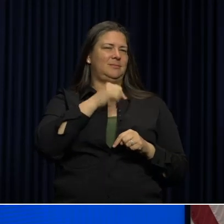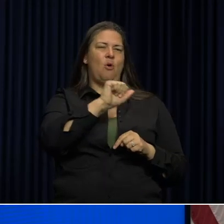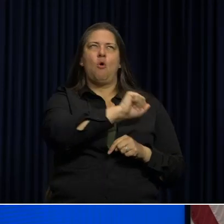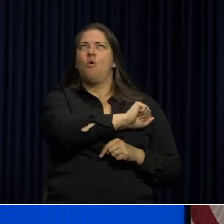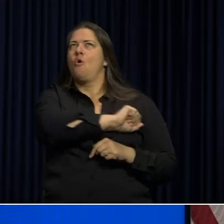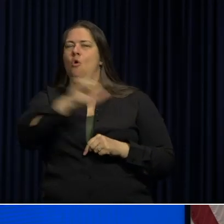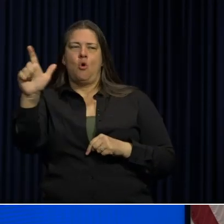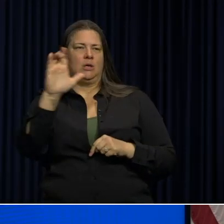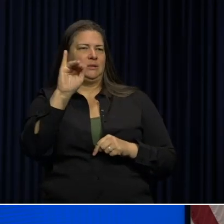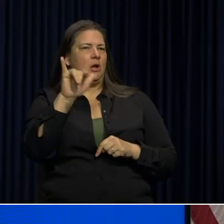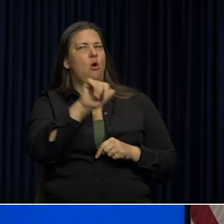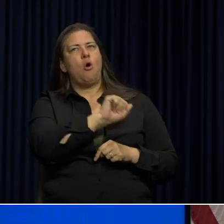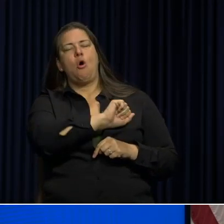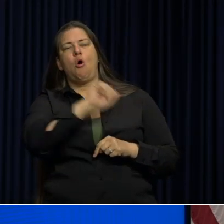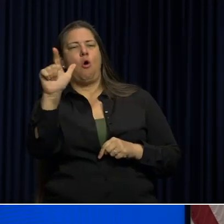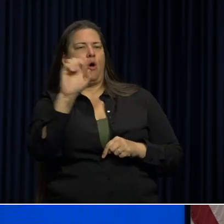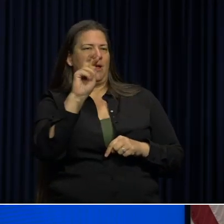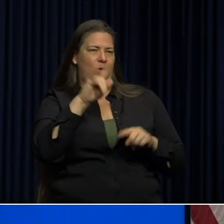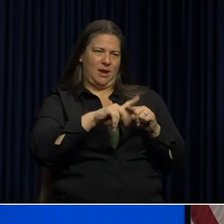Kentucky.